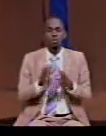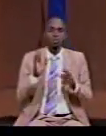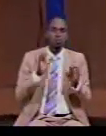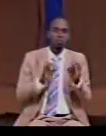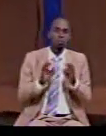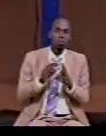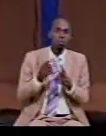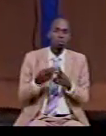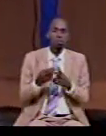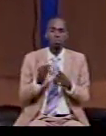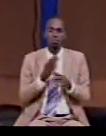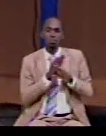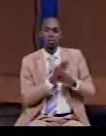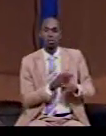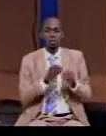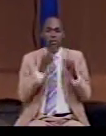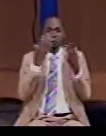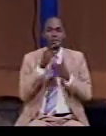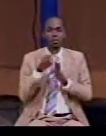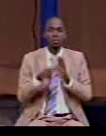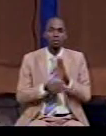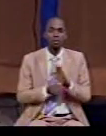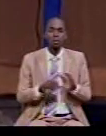in calamity.